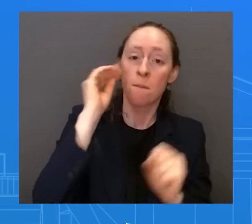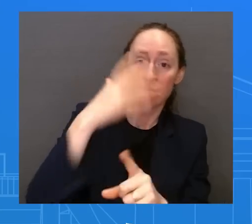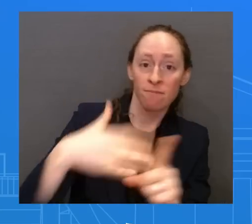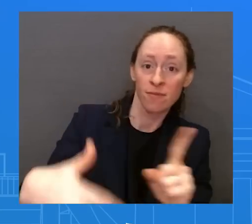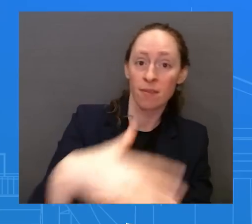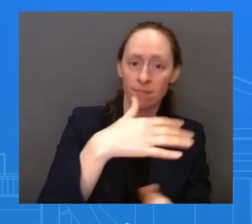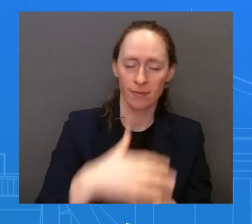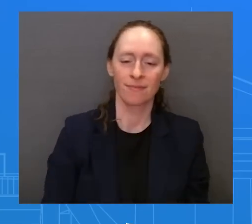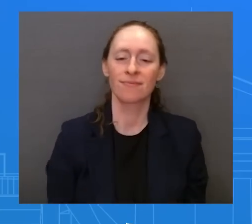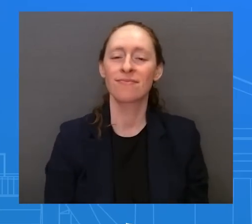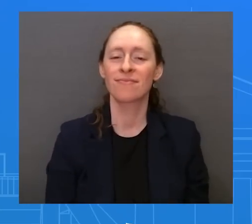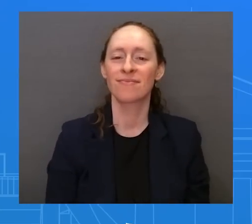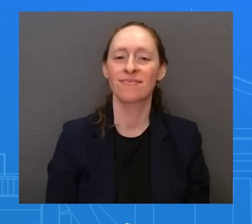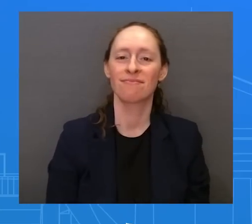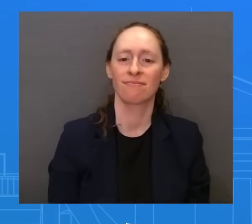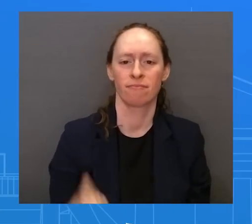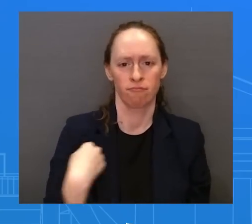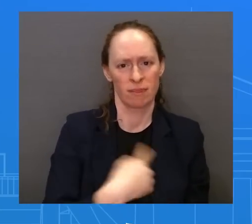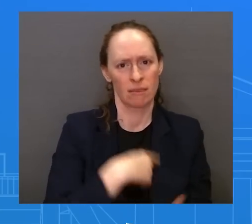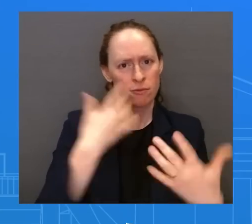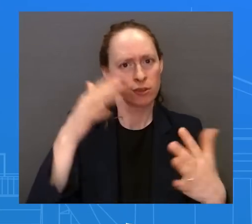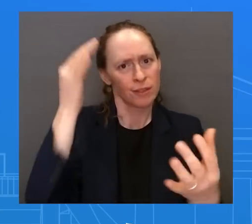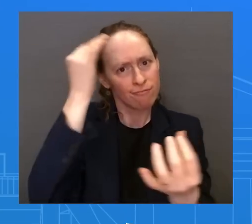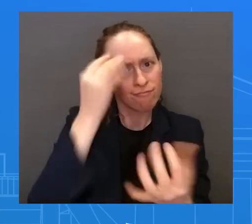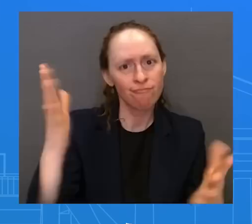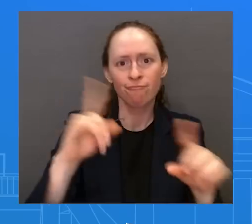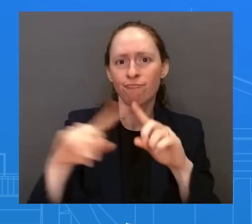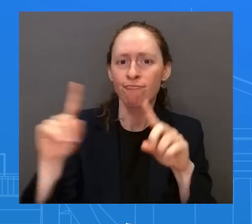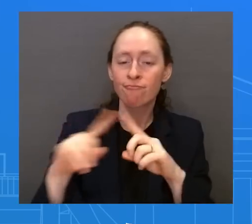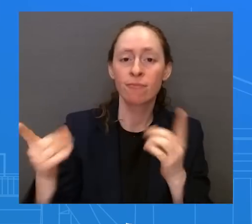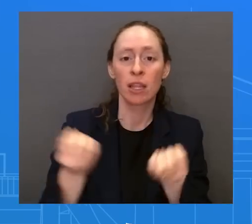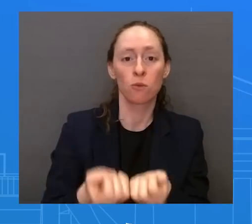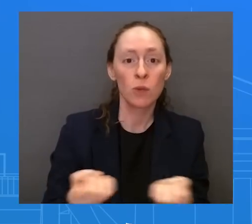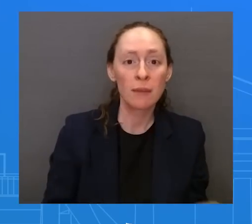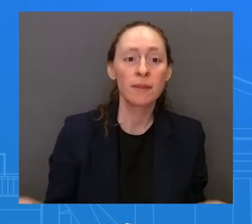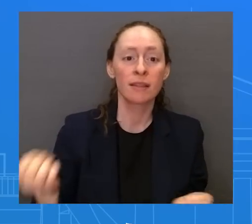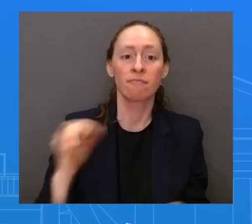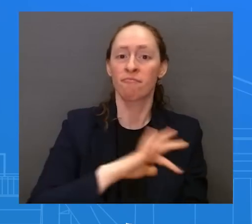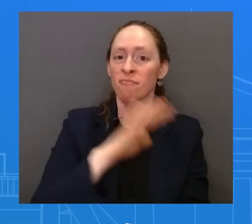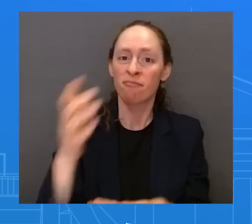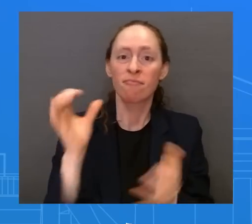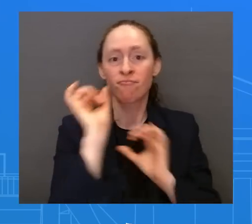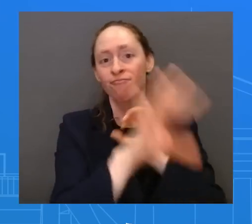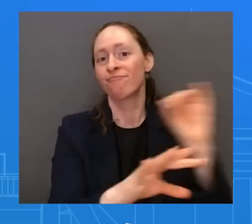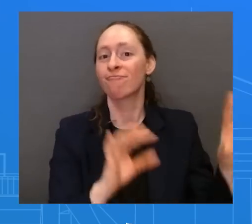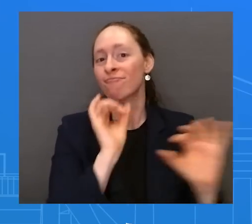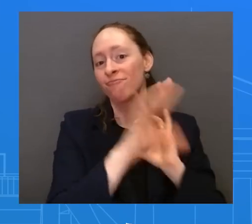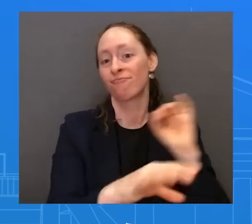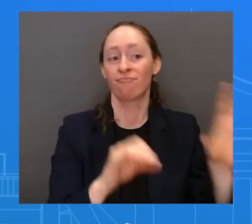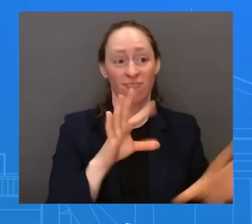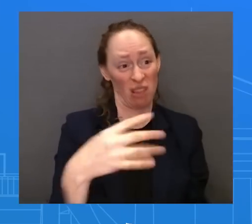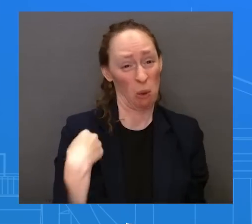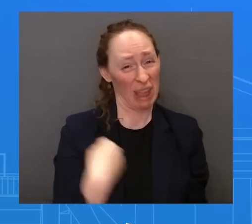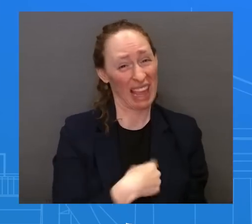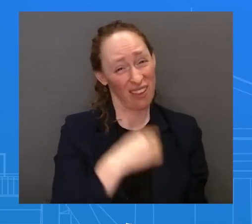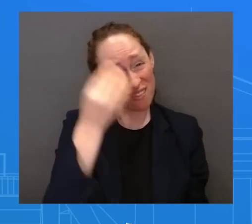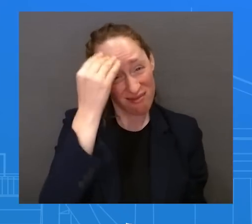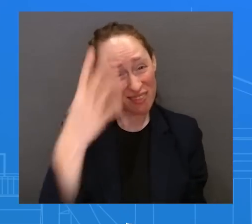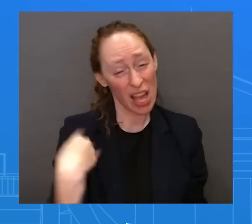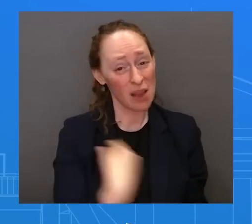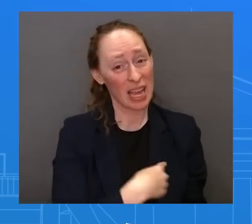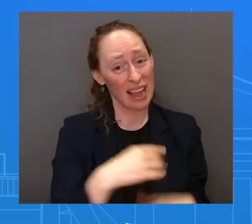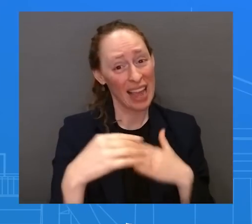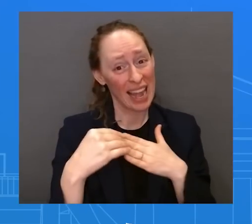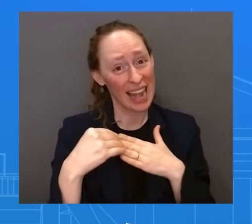for Ukraine this past year we have been leading in that effort we have been also uh really uh holding NATO